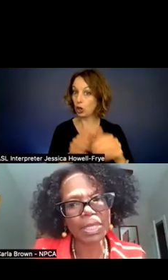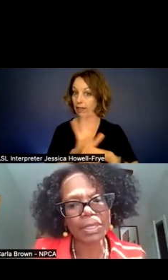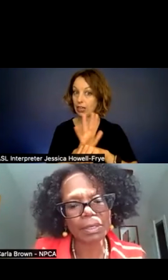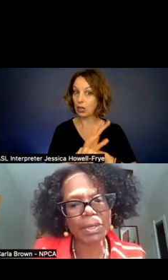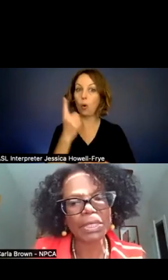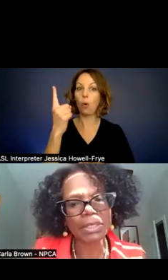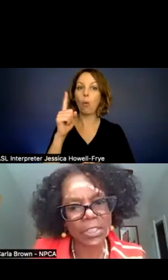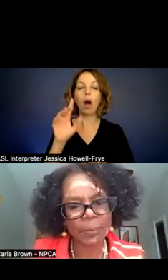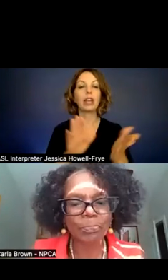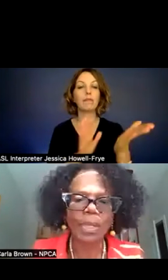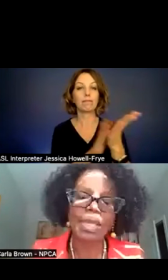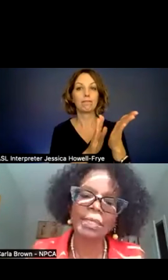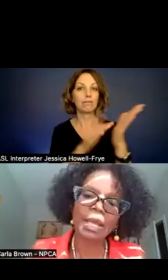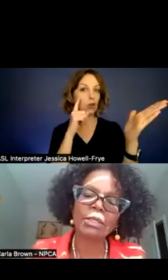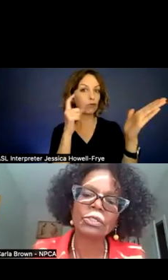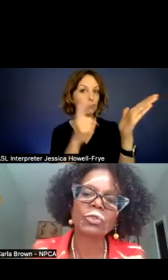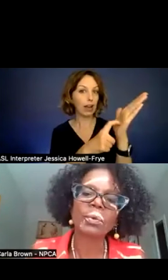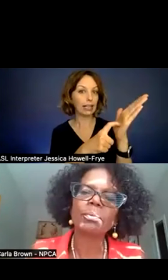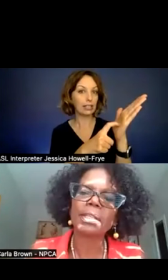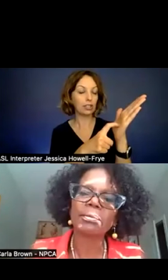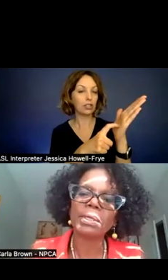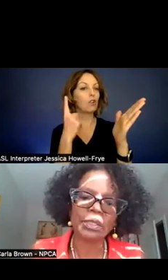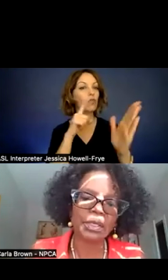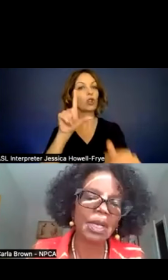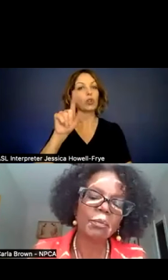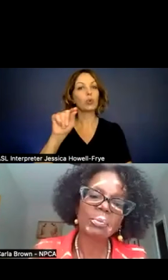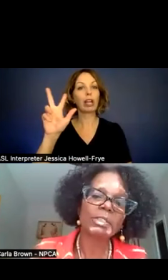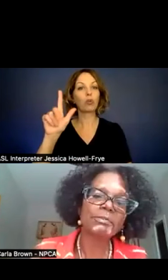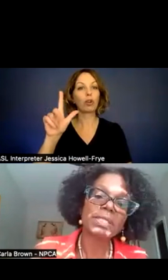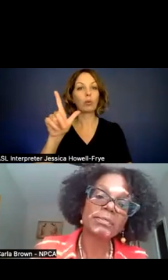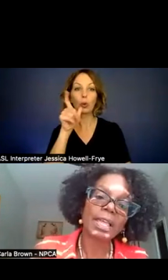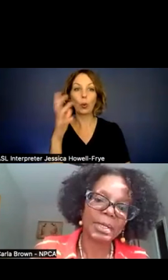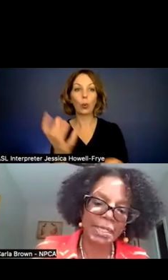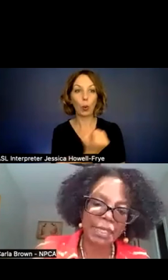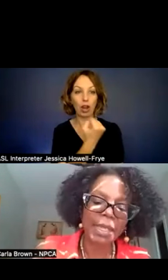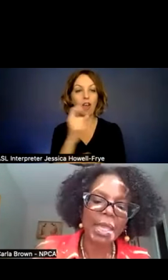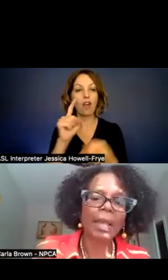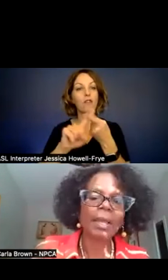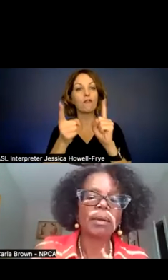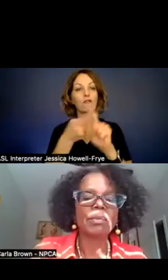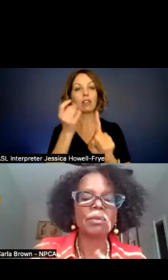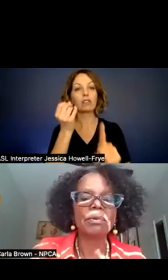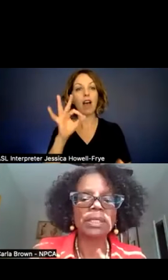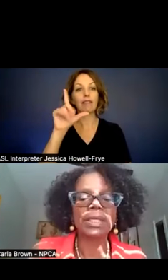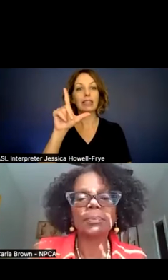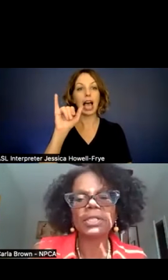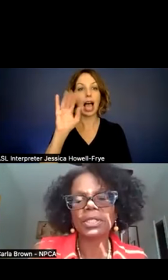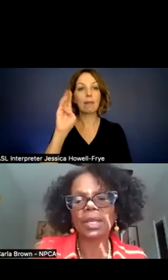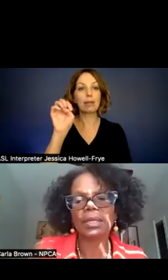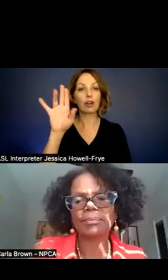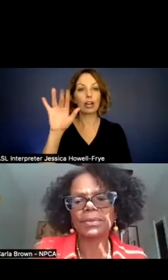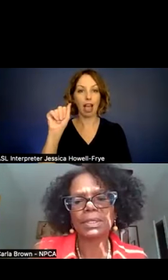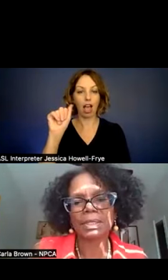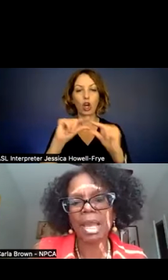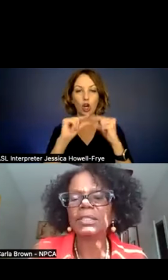out and a recognition and acknowledge the 2023 winner, which was the Friends of Liberia. We really